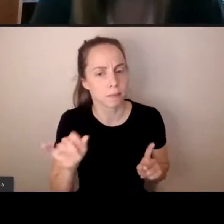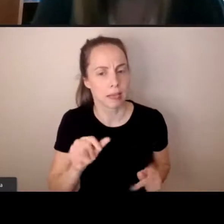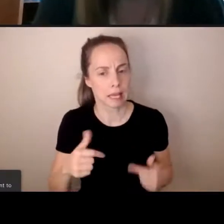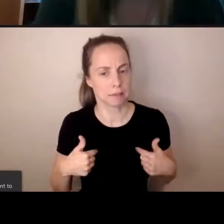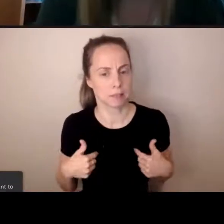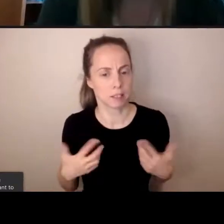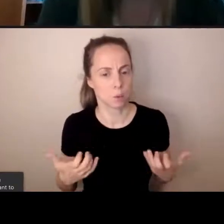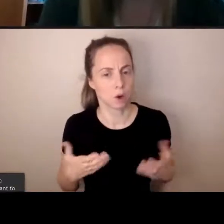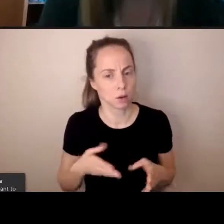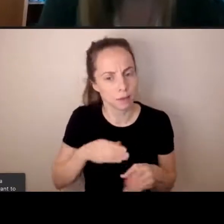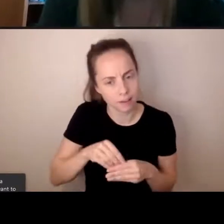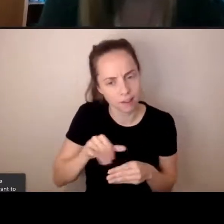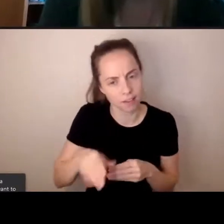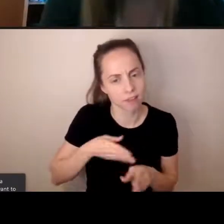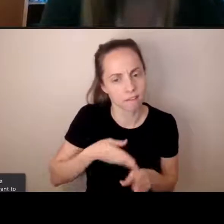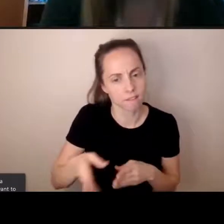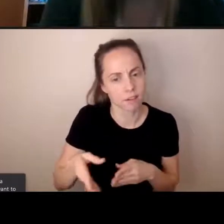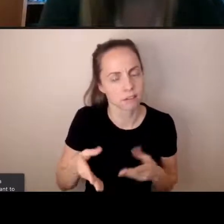be in the field?